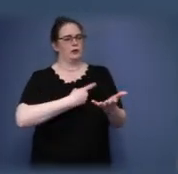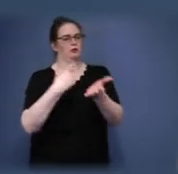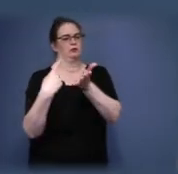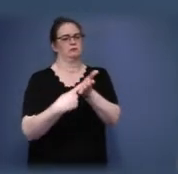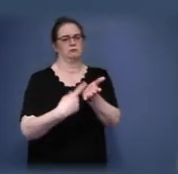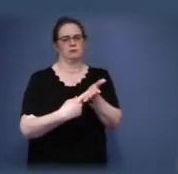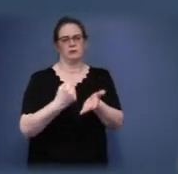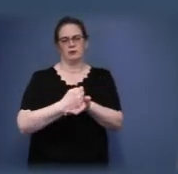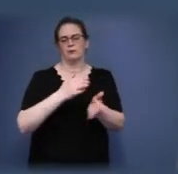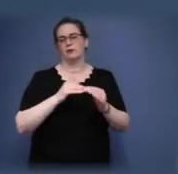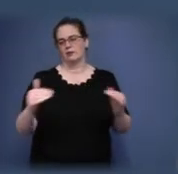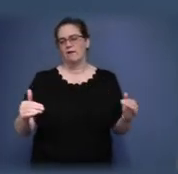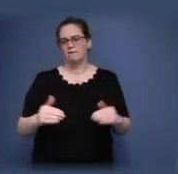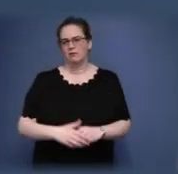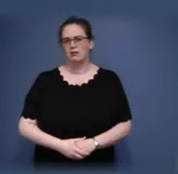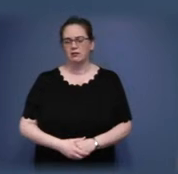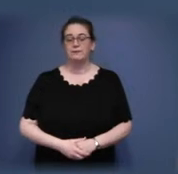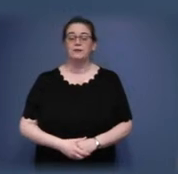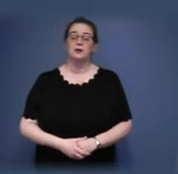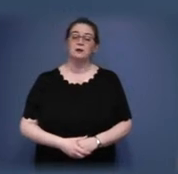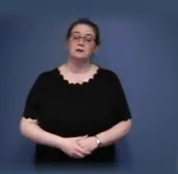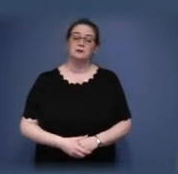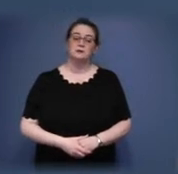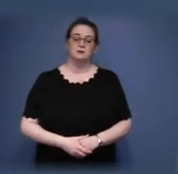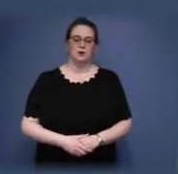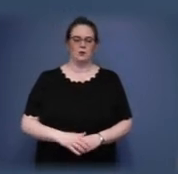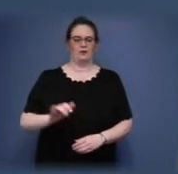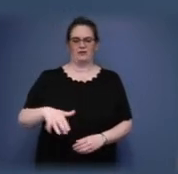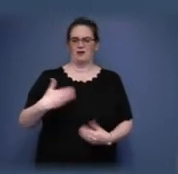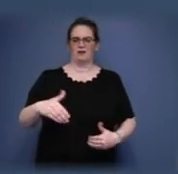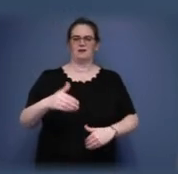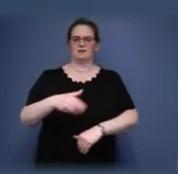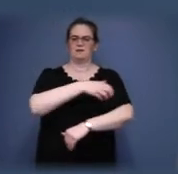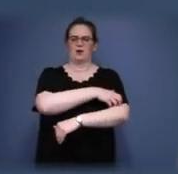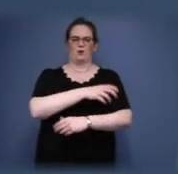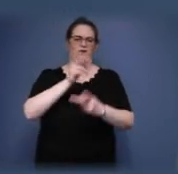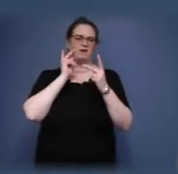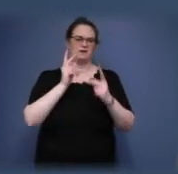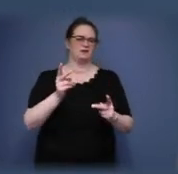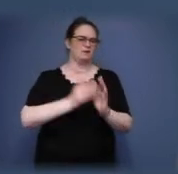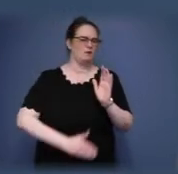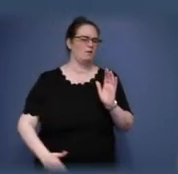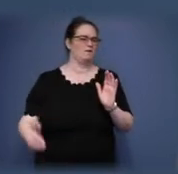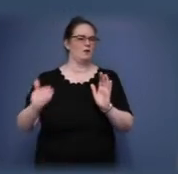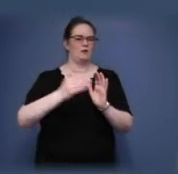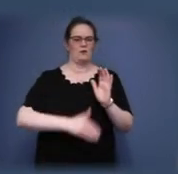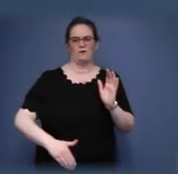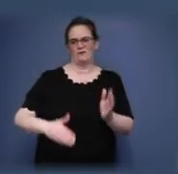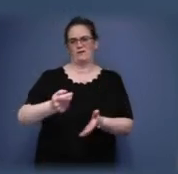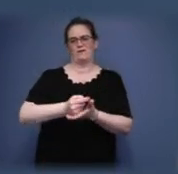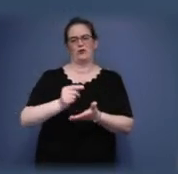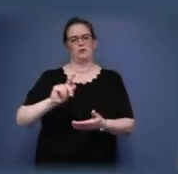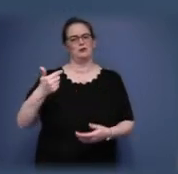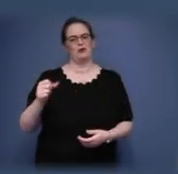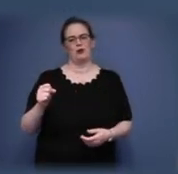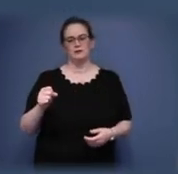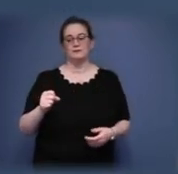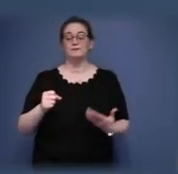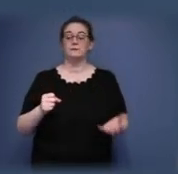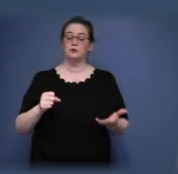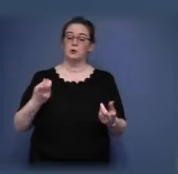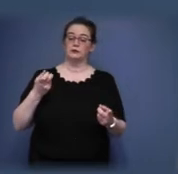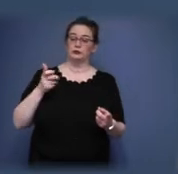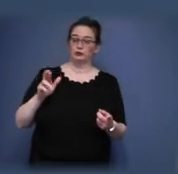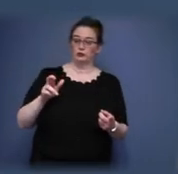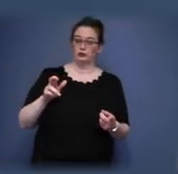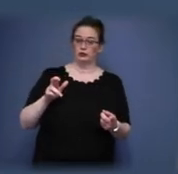on a therapeutic level. So that's the power that I've seen over and over of therapy dogs. So Ginger